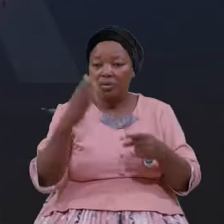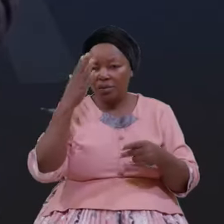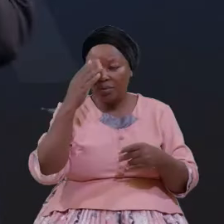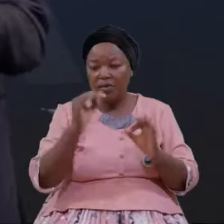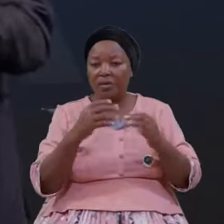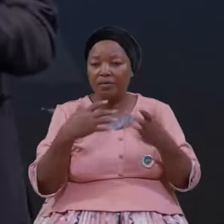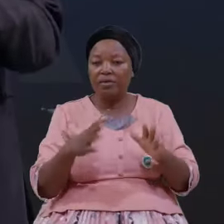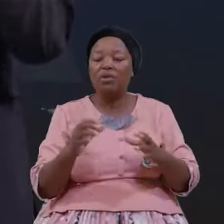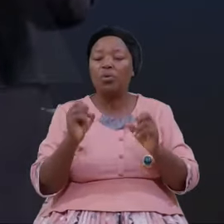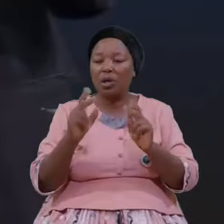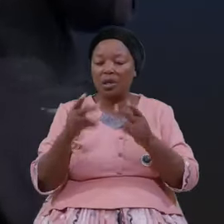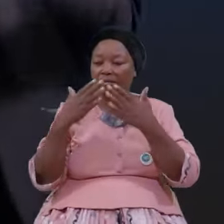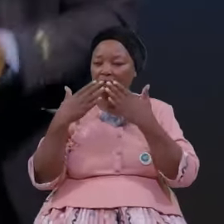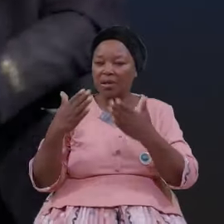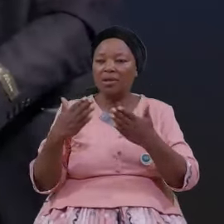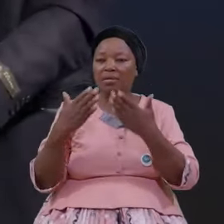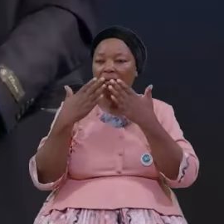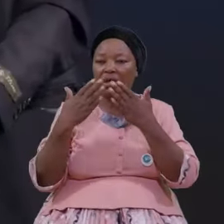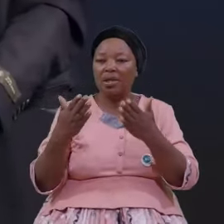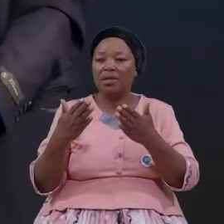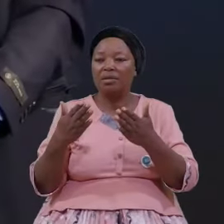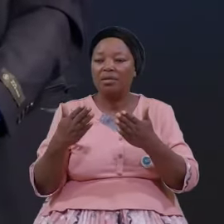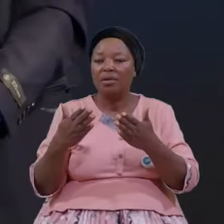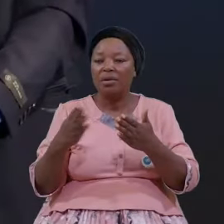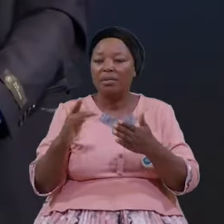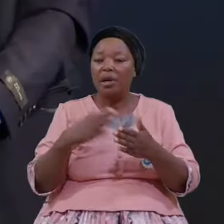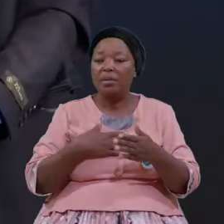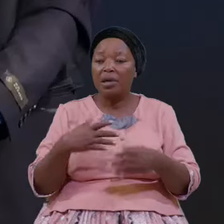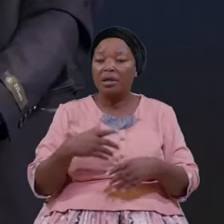Okay. Thank you very much. By my left.